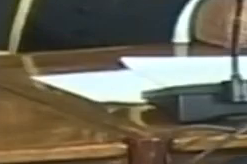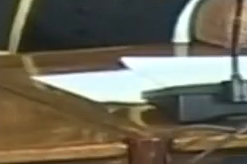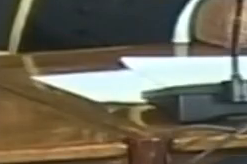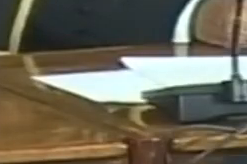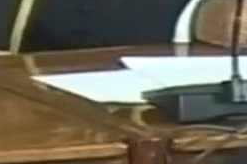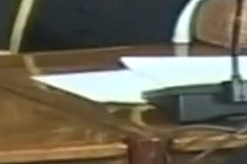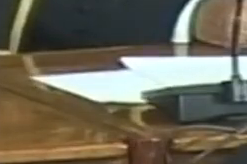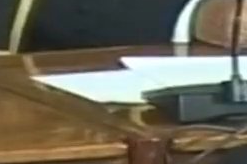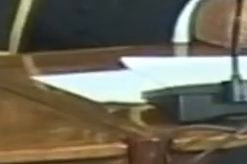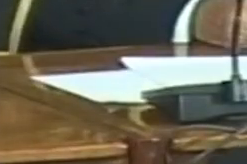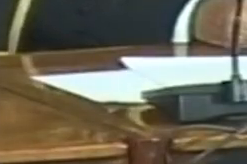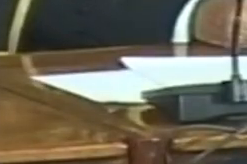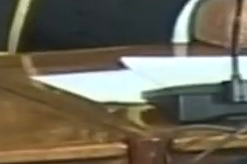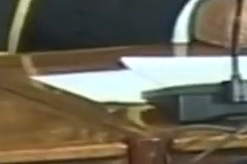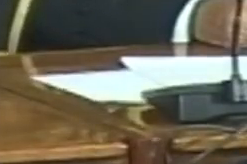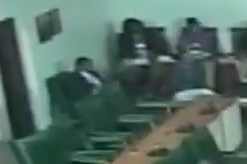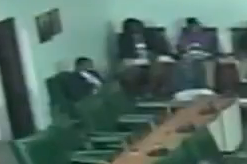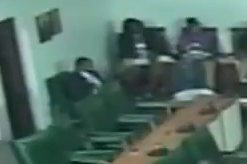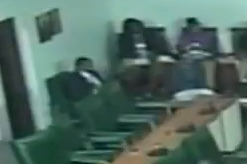Act.